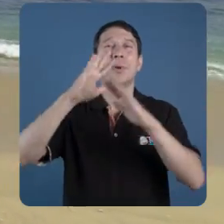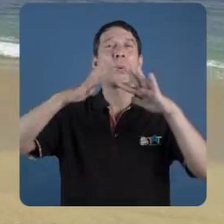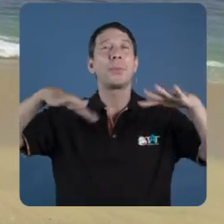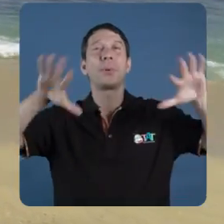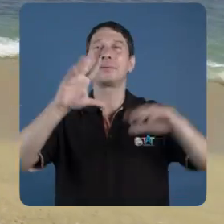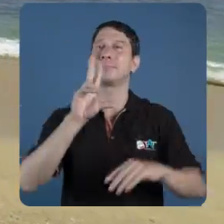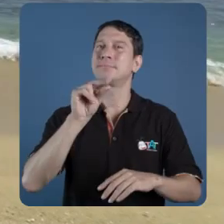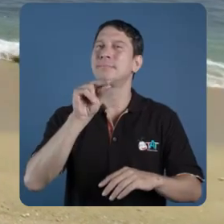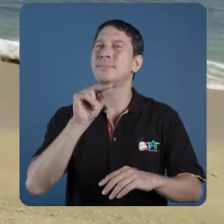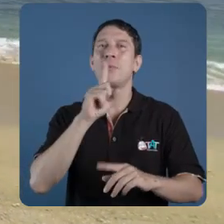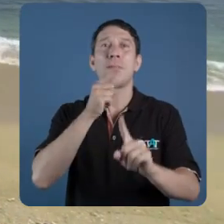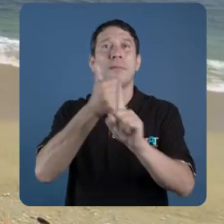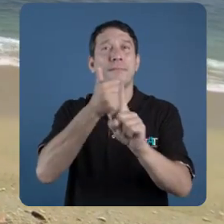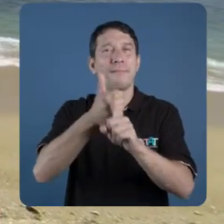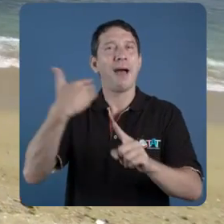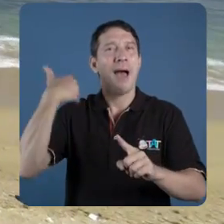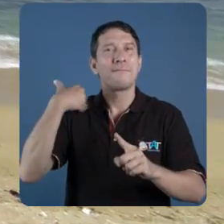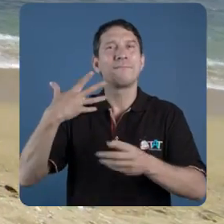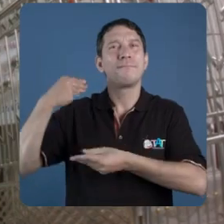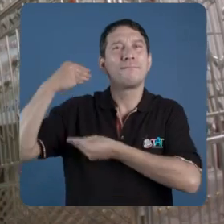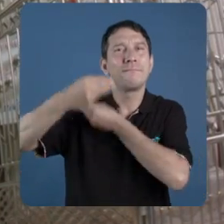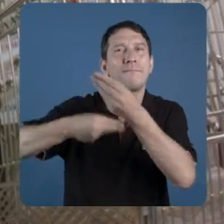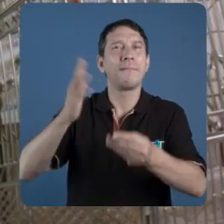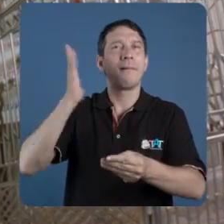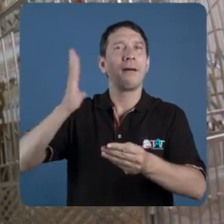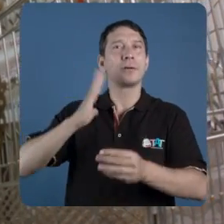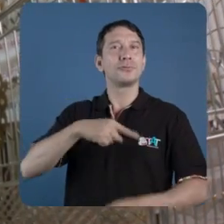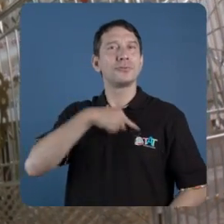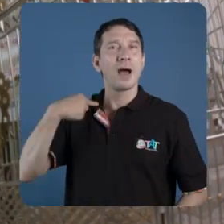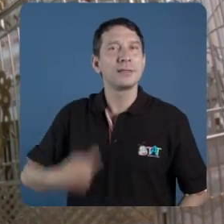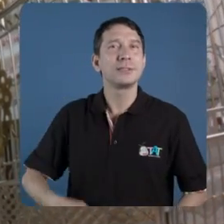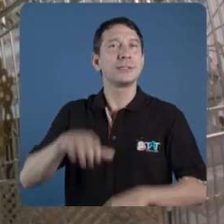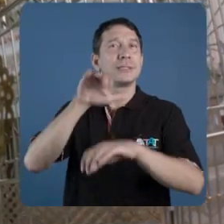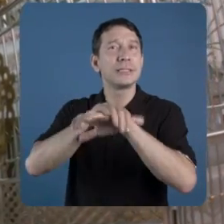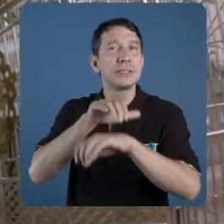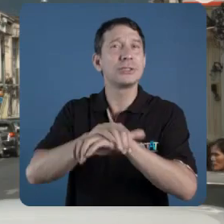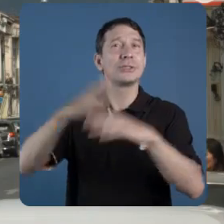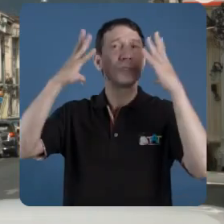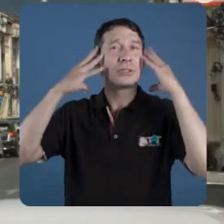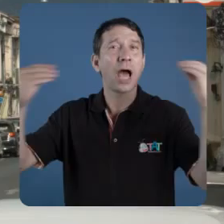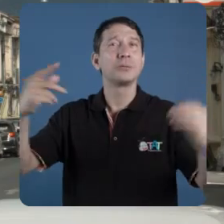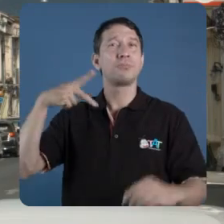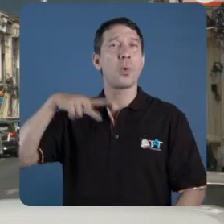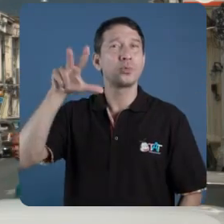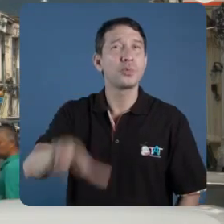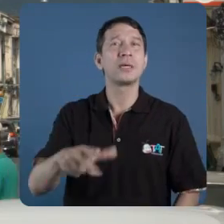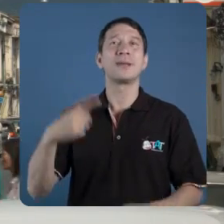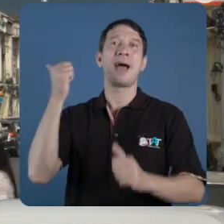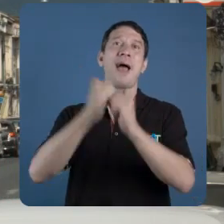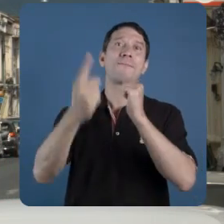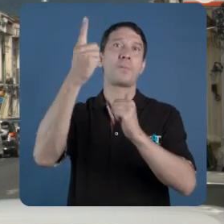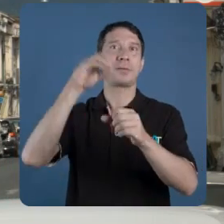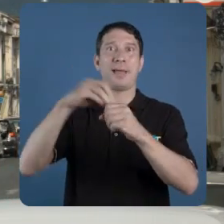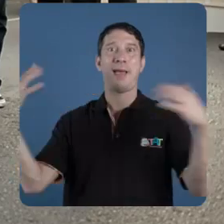for its pristine beaches and tropical clime. Look closer and you'll find a center of intermingling between Chinese,